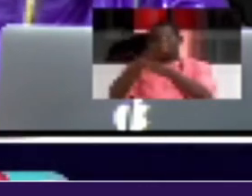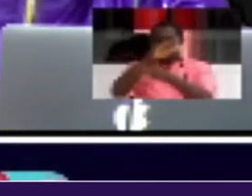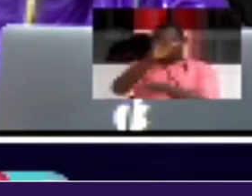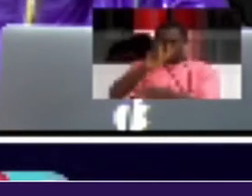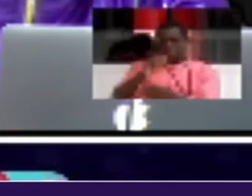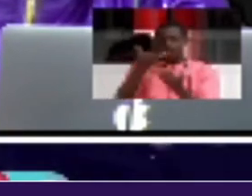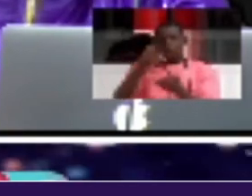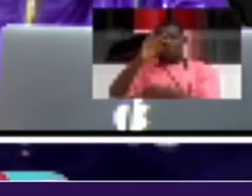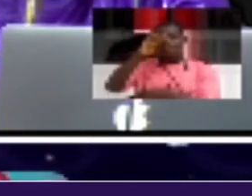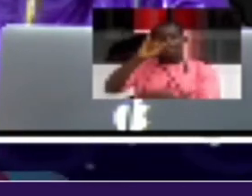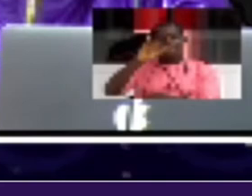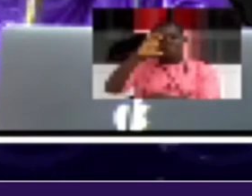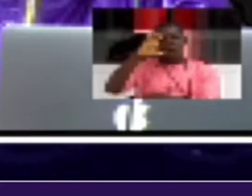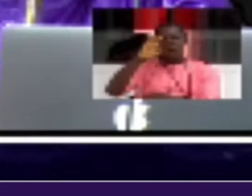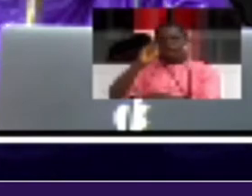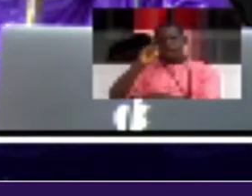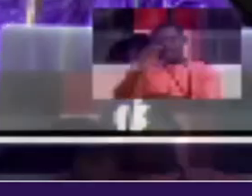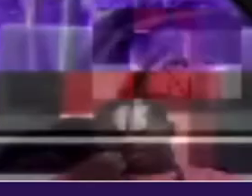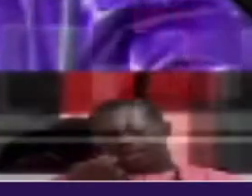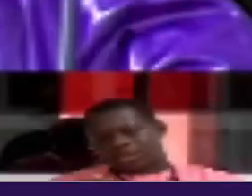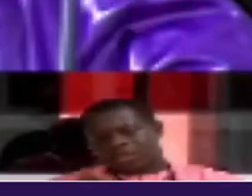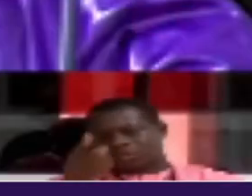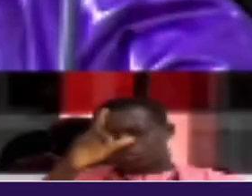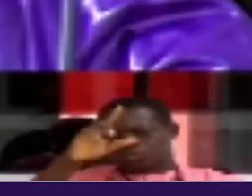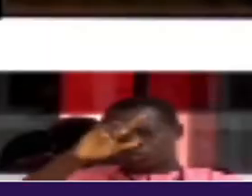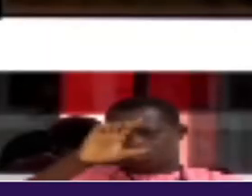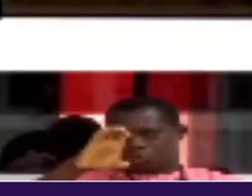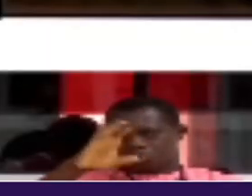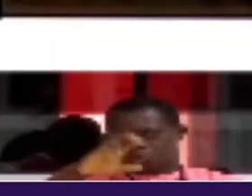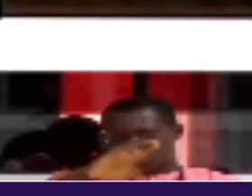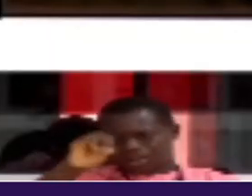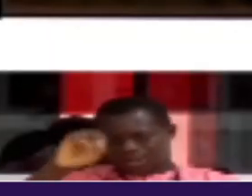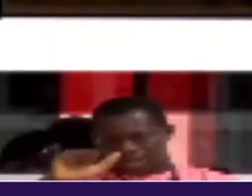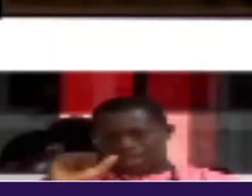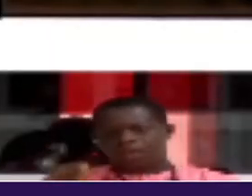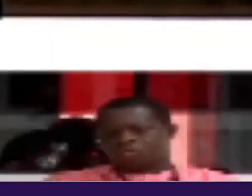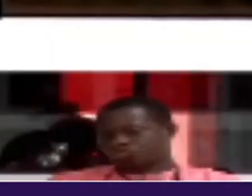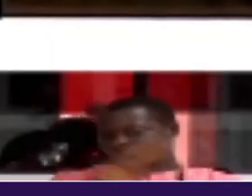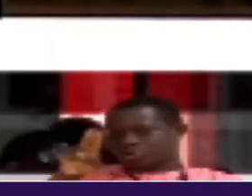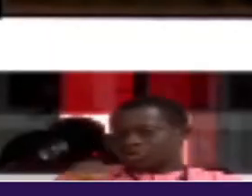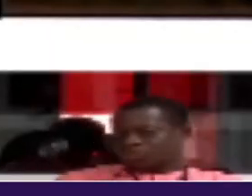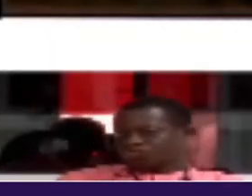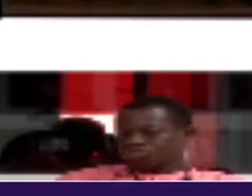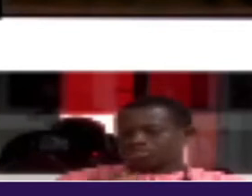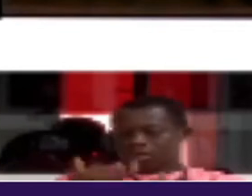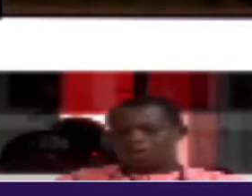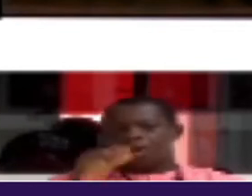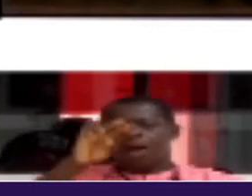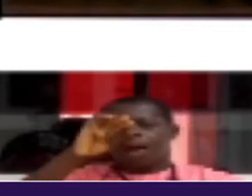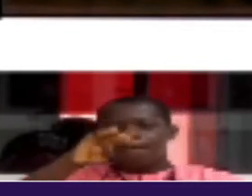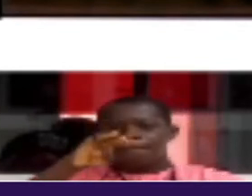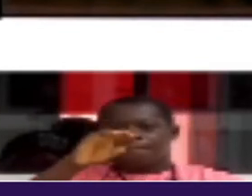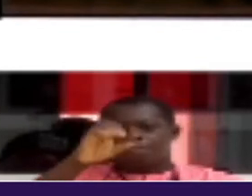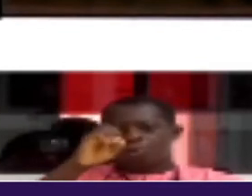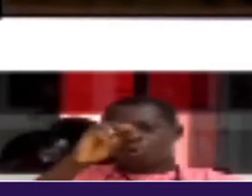Sane? Momodou Sane? No, Momodou Sane was... The Momodou Sane I know, he came